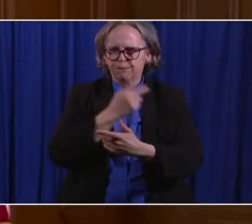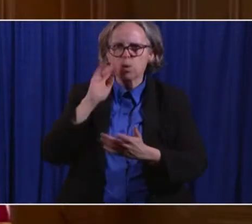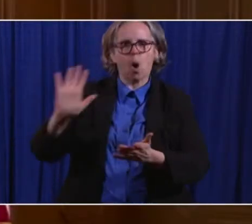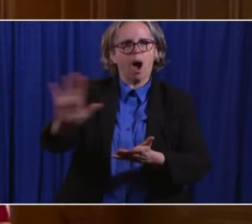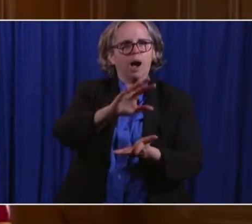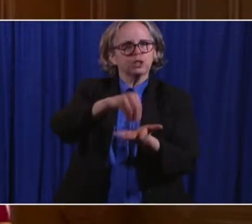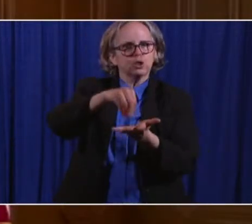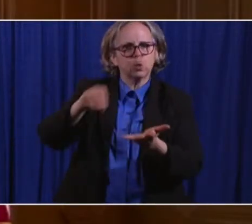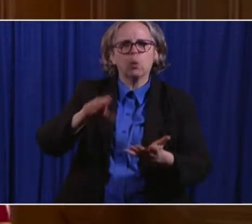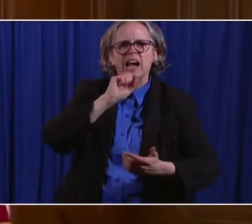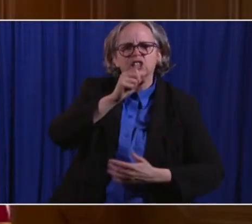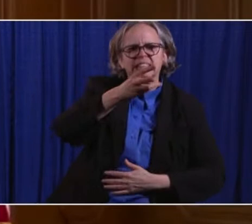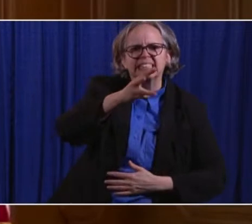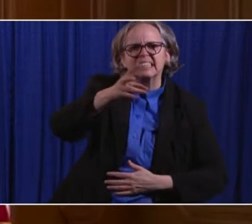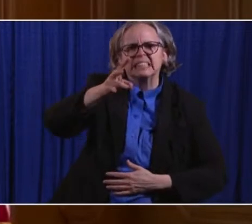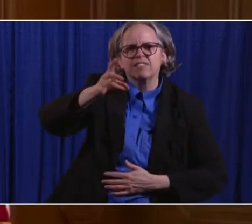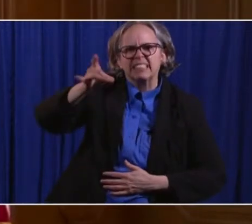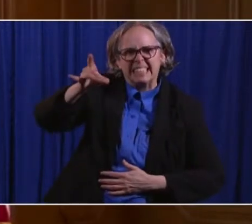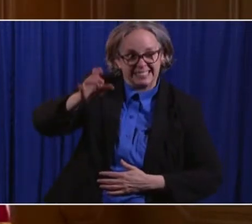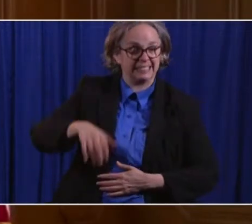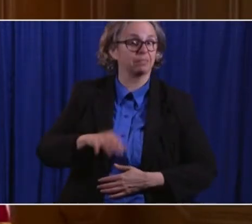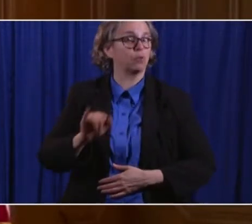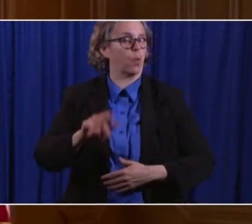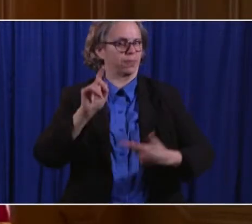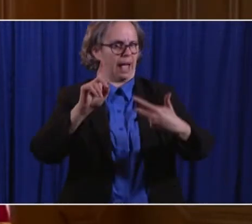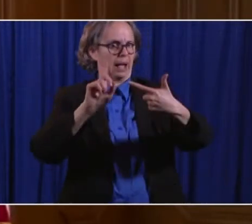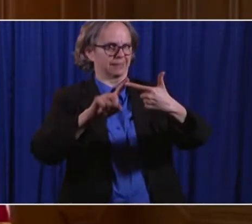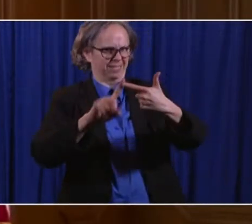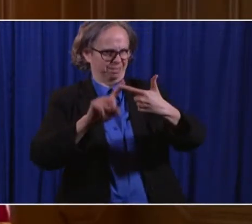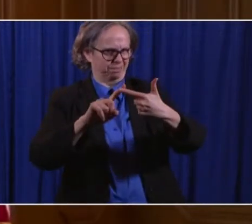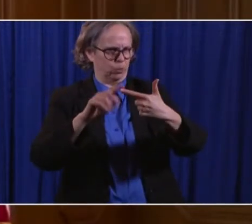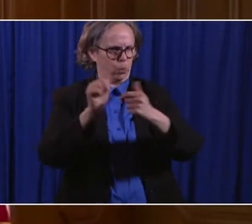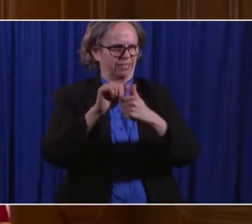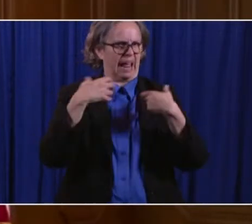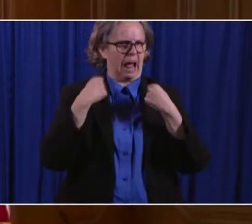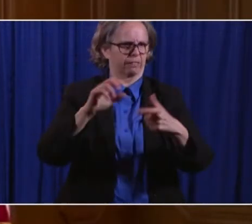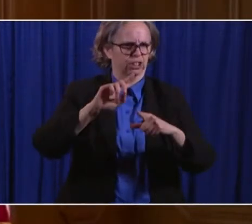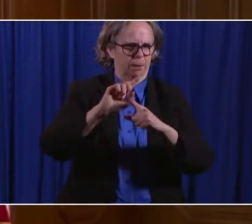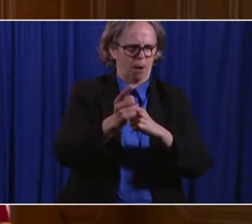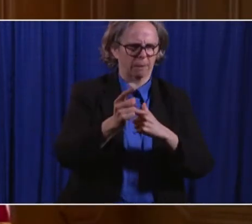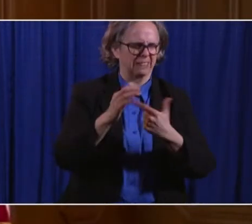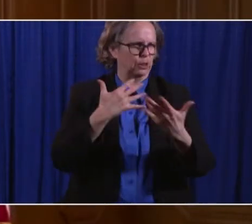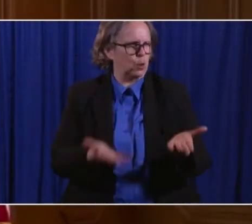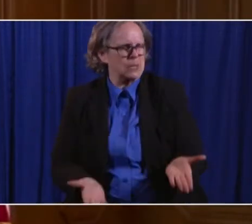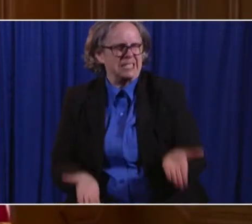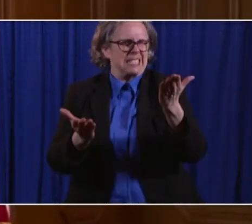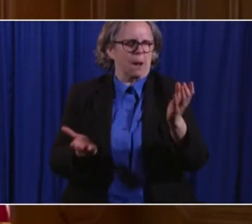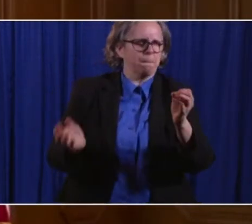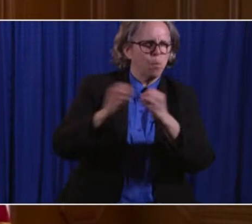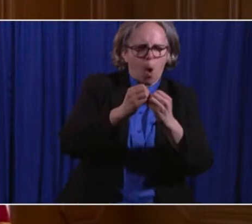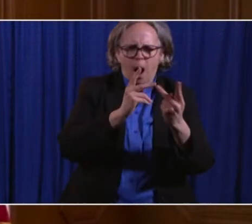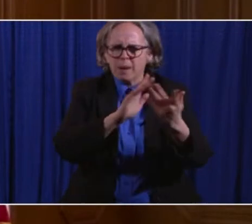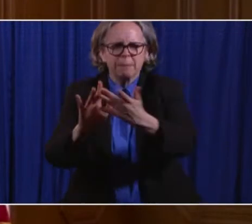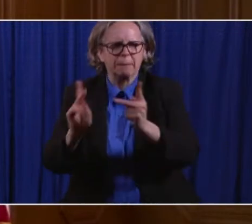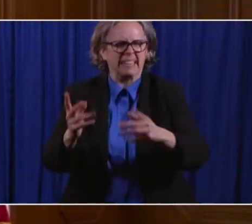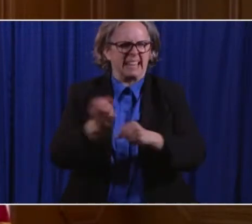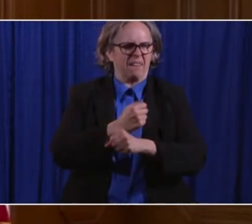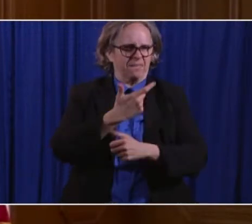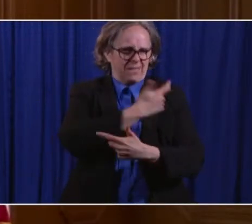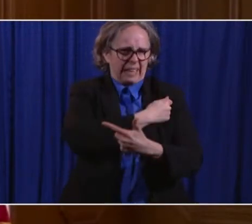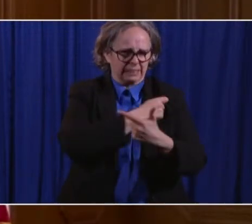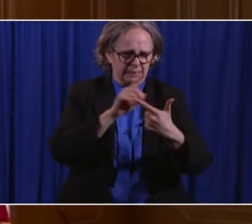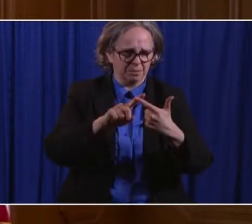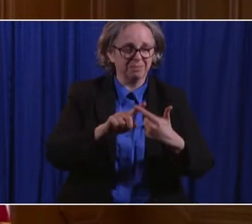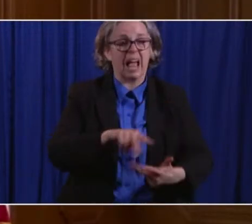third way we want to increase this. This week we began providing vaccinations to providers partnering with our public and private